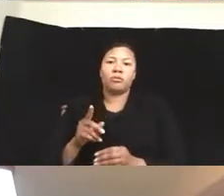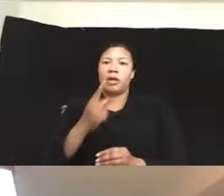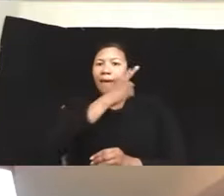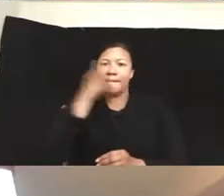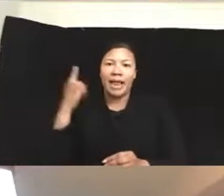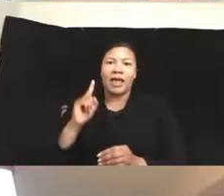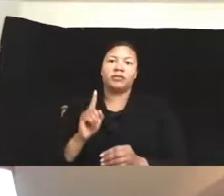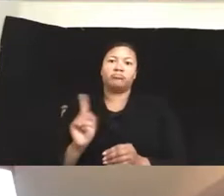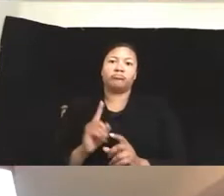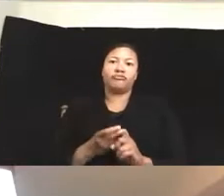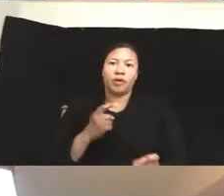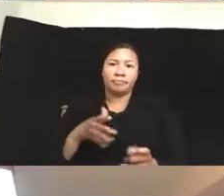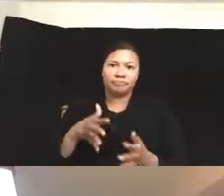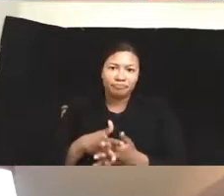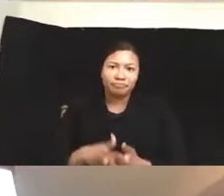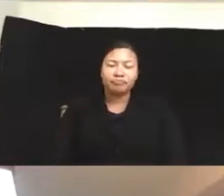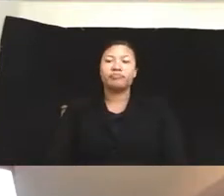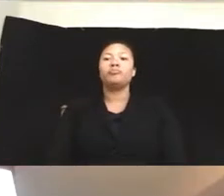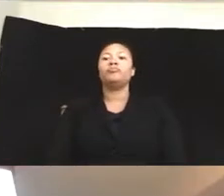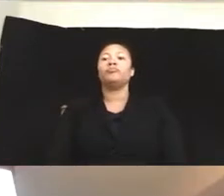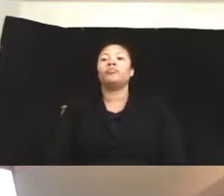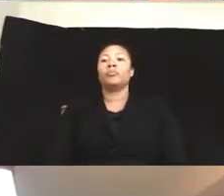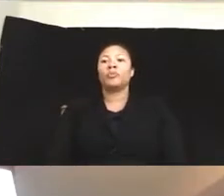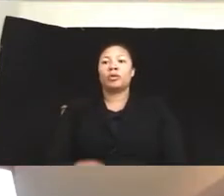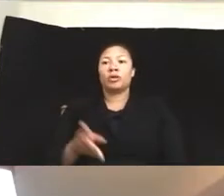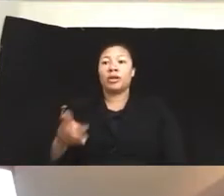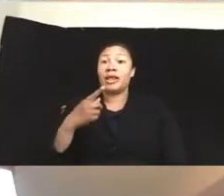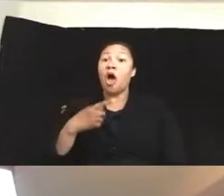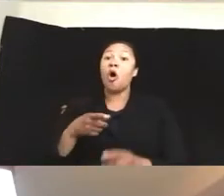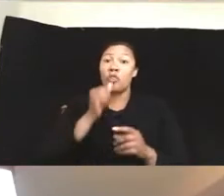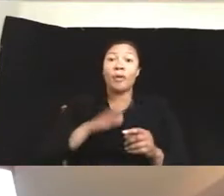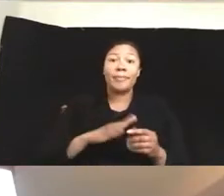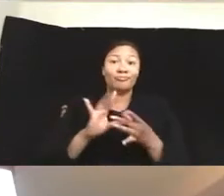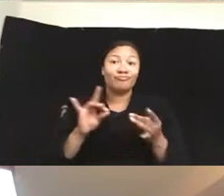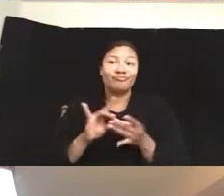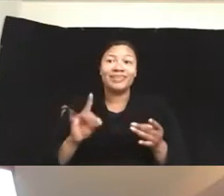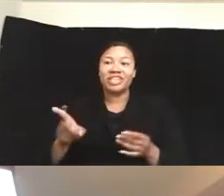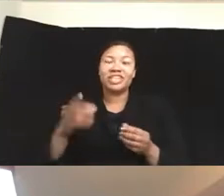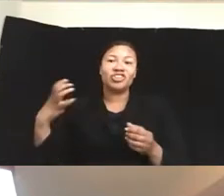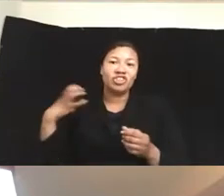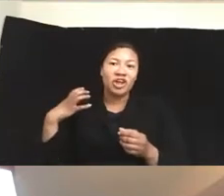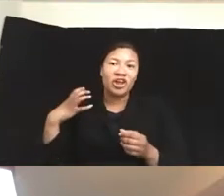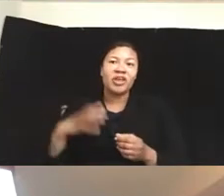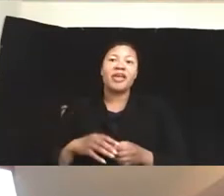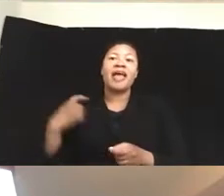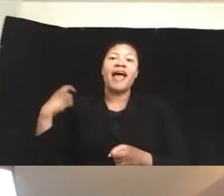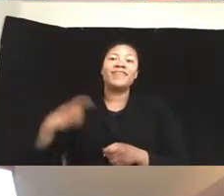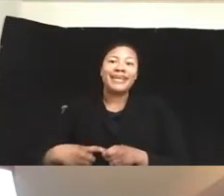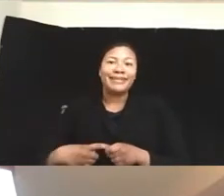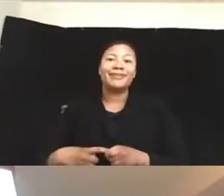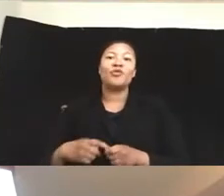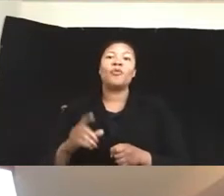Thank you. And she just wrote also to say she's the chair of AU's Latino Alumni Alliance. So she's asking in a very kind of constructive, generative way.